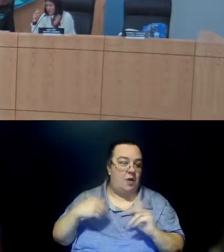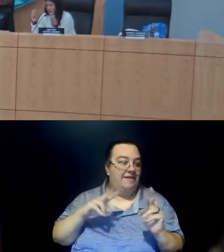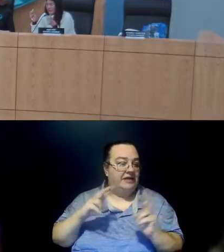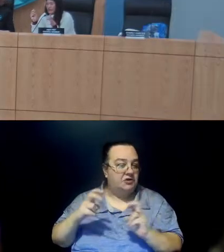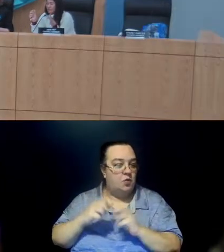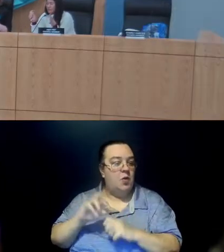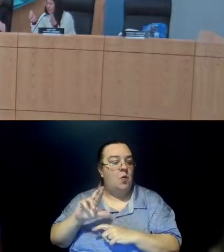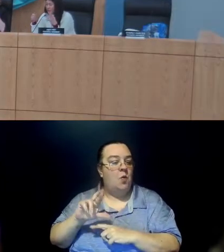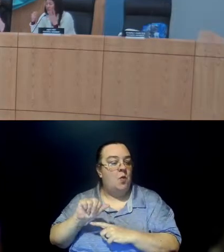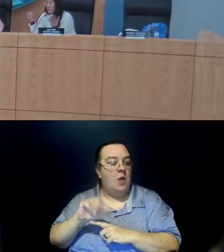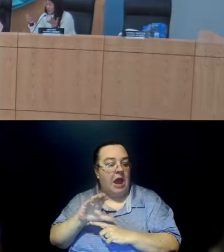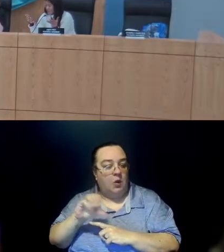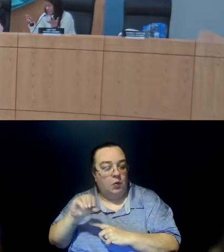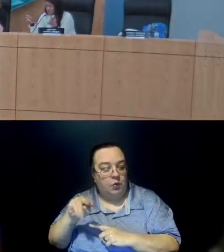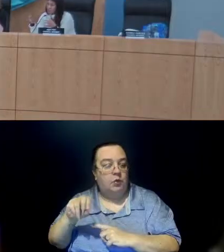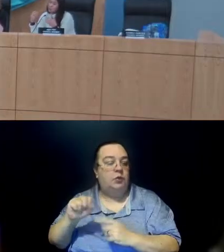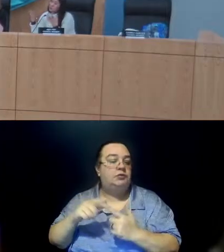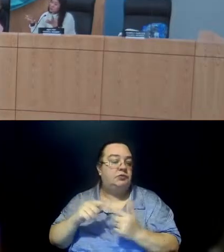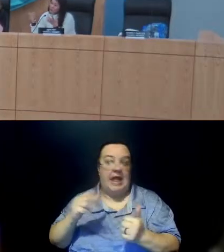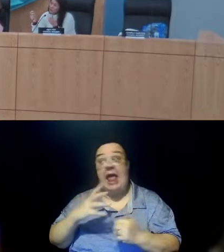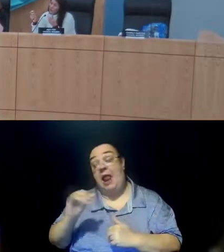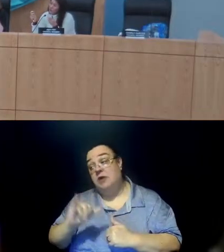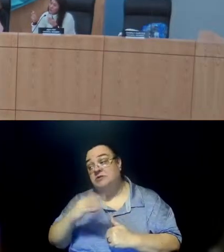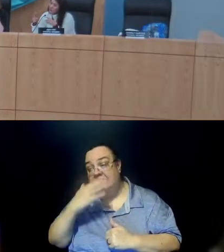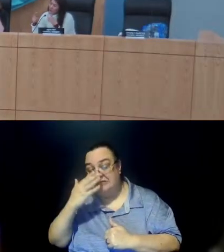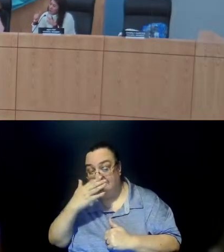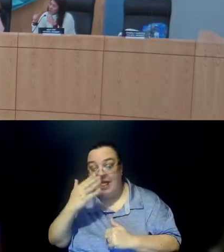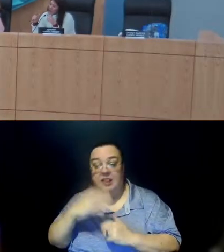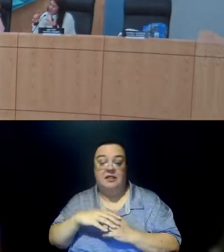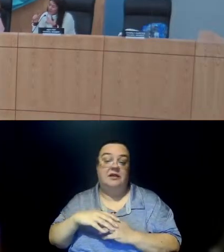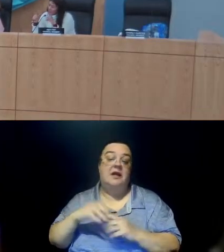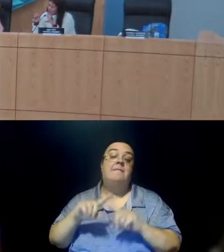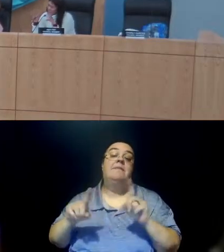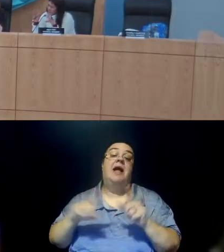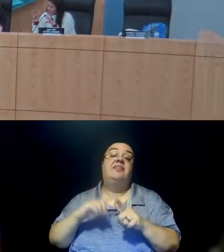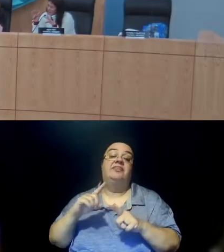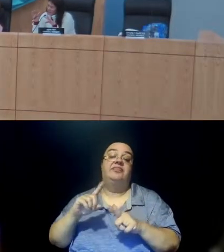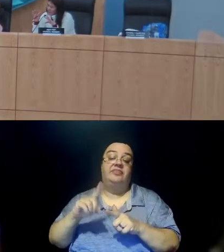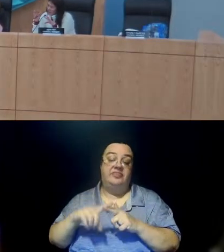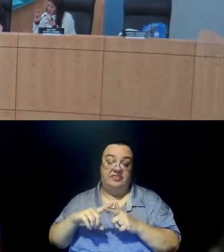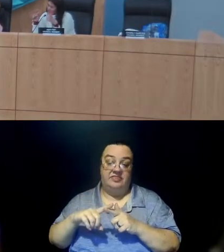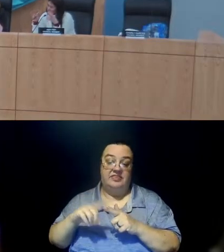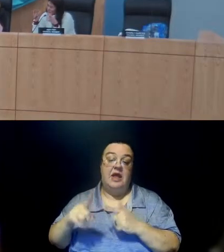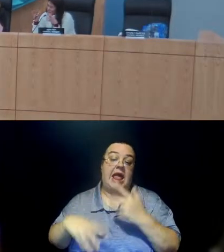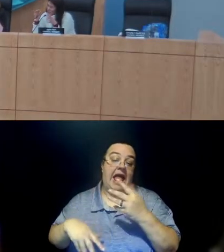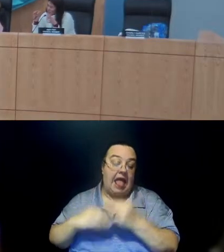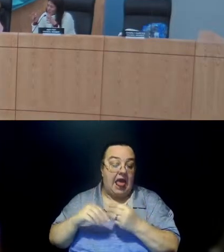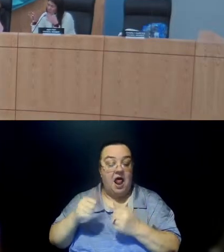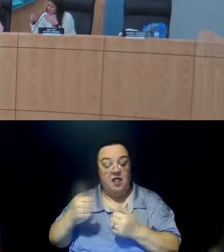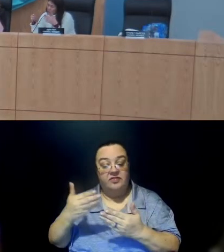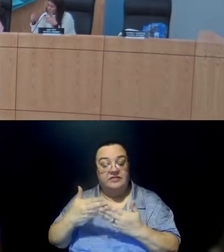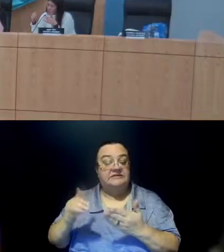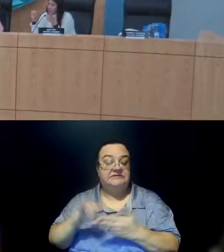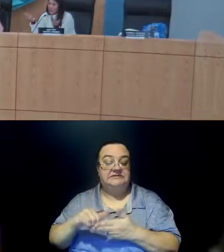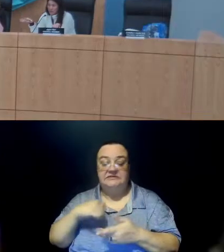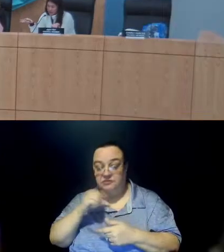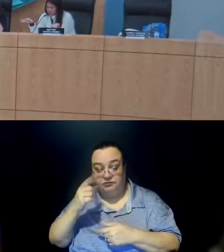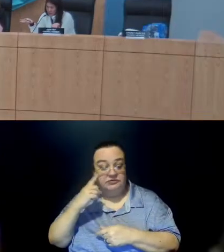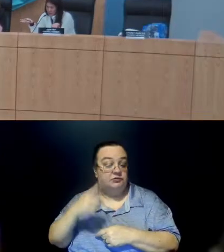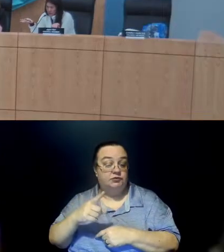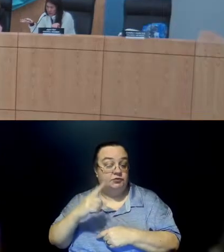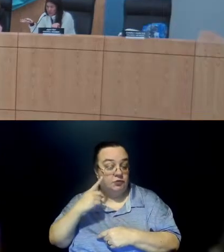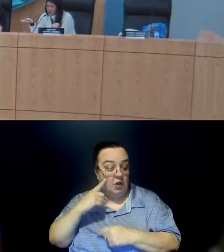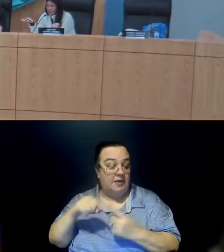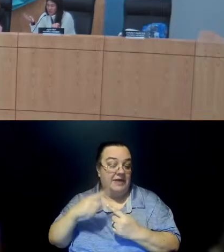or whatever, and also the smell. But then you're adding other things that I don't think I thought about either, is once a week you'd need